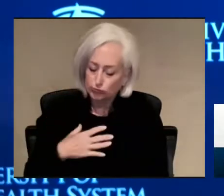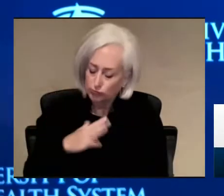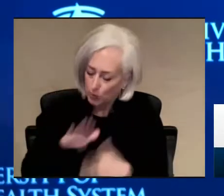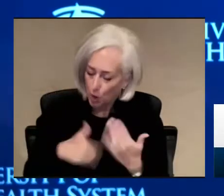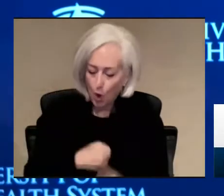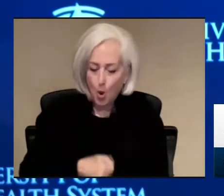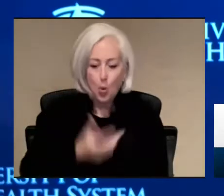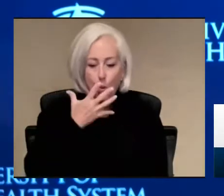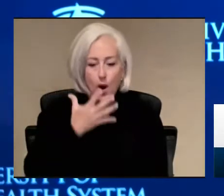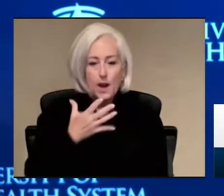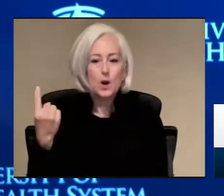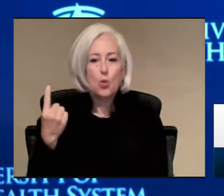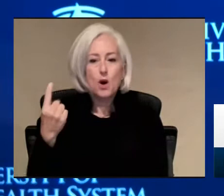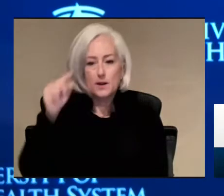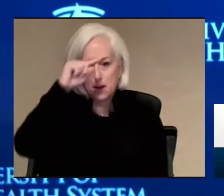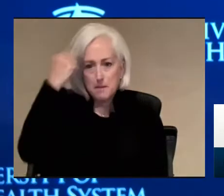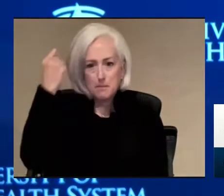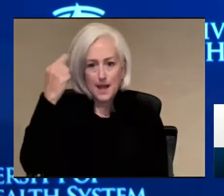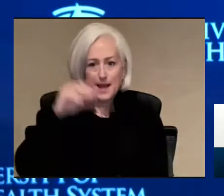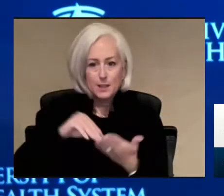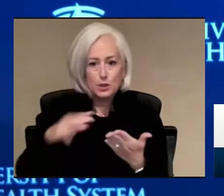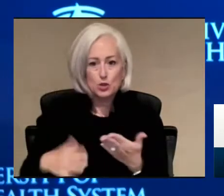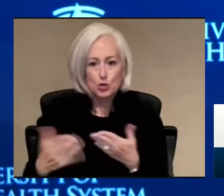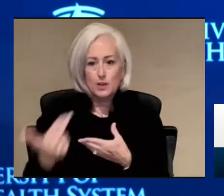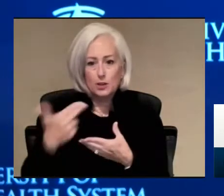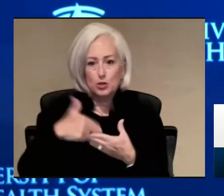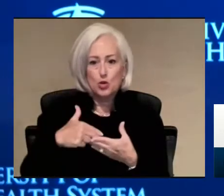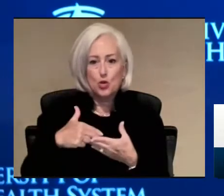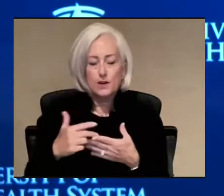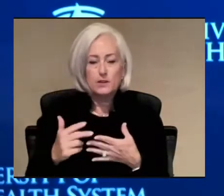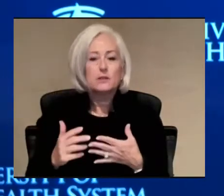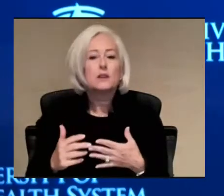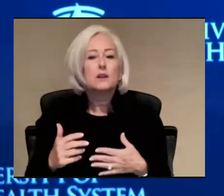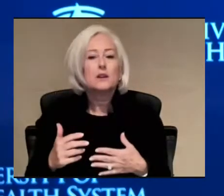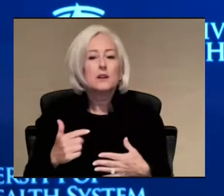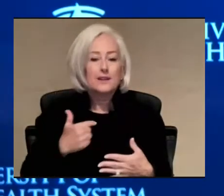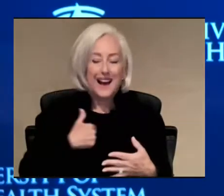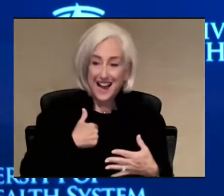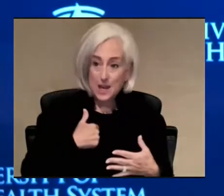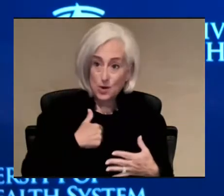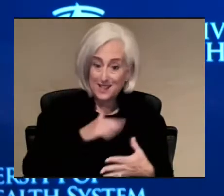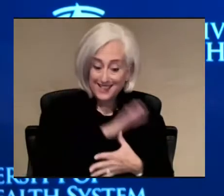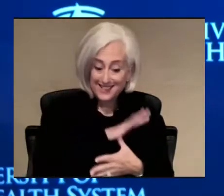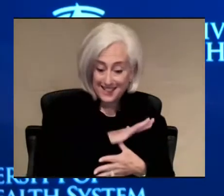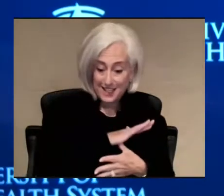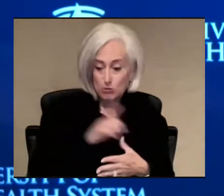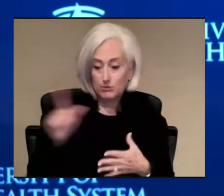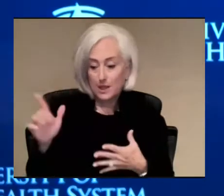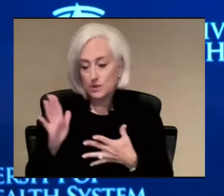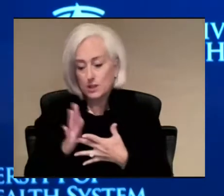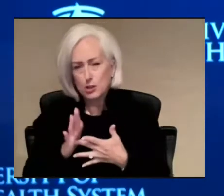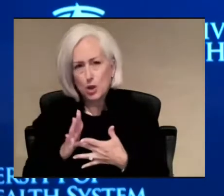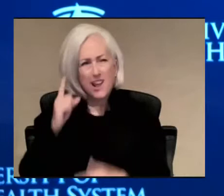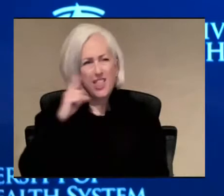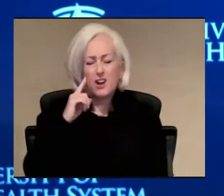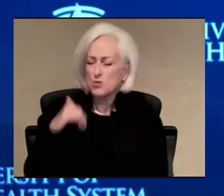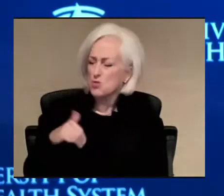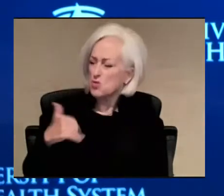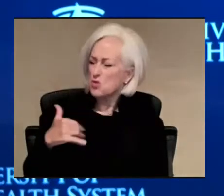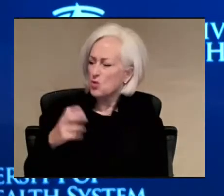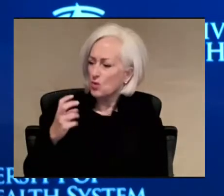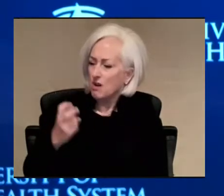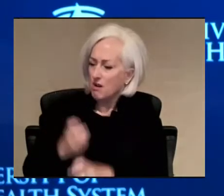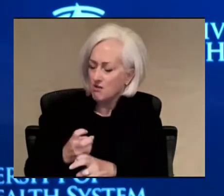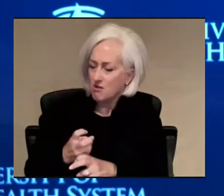black student who joined when he was a sophomore. I was a senior, and I thought, God, that's got to be tough. I went to William Jewell College,